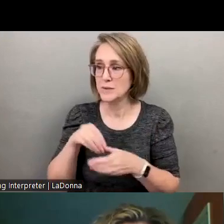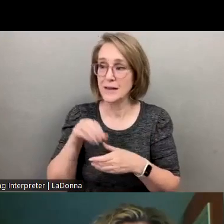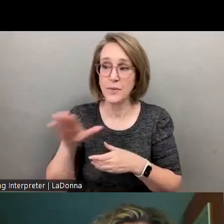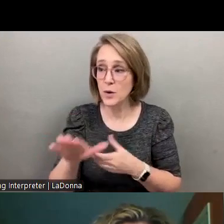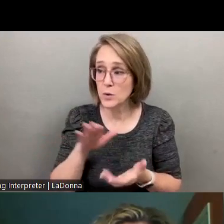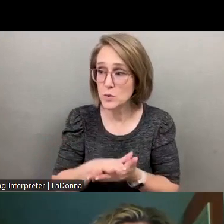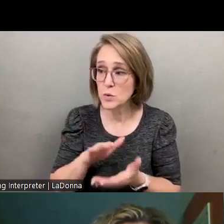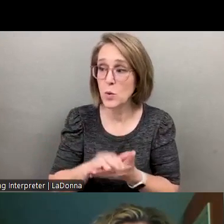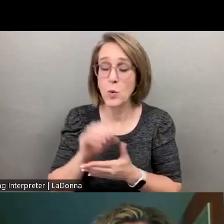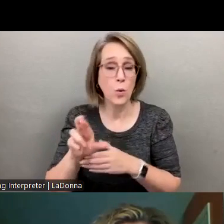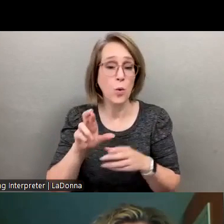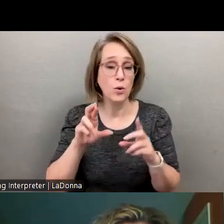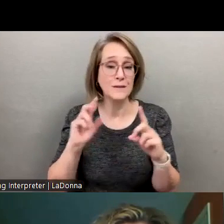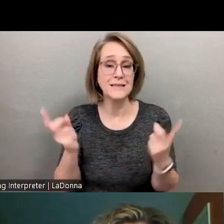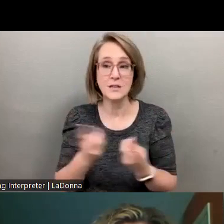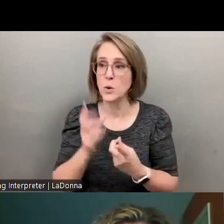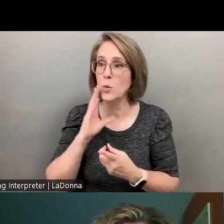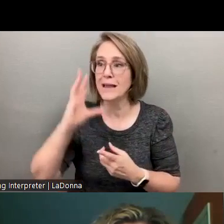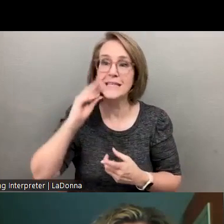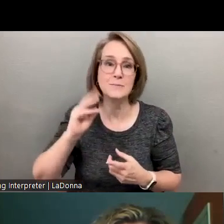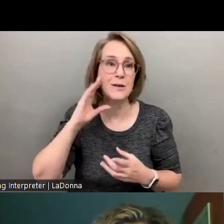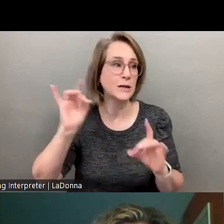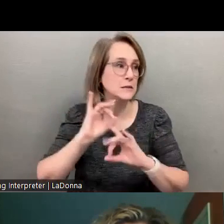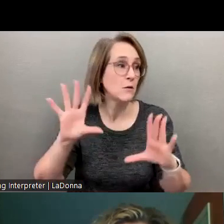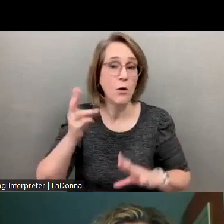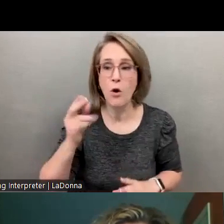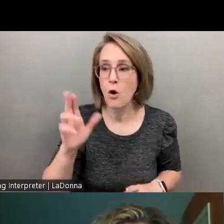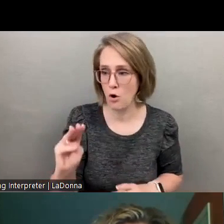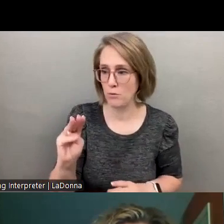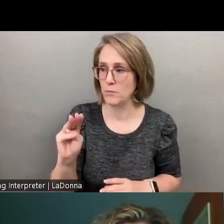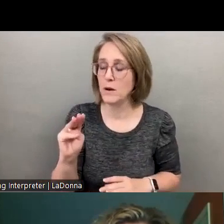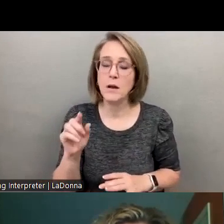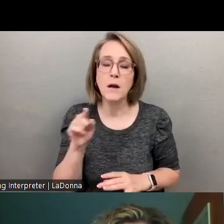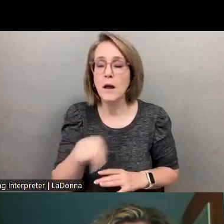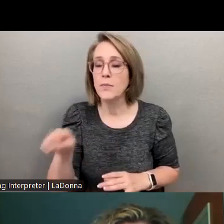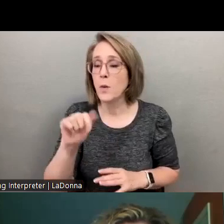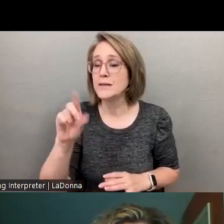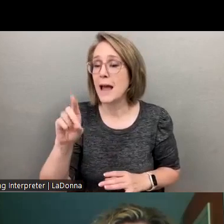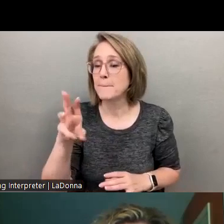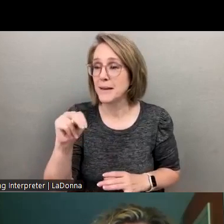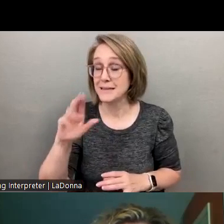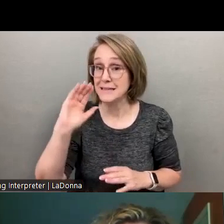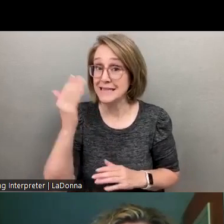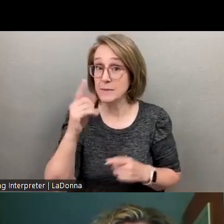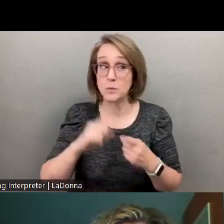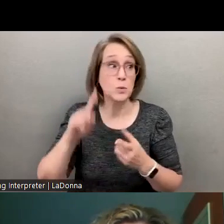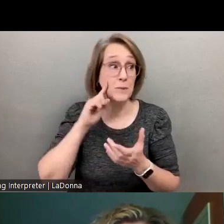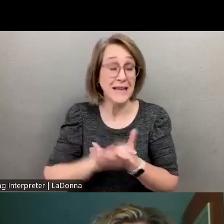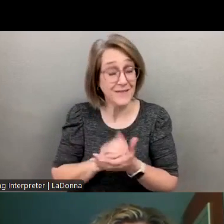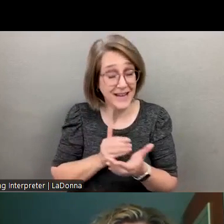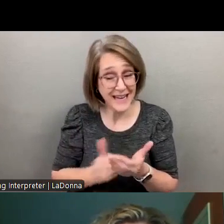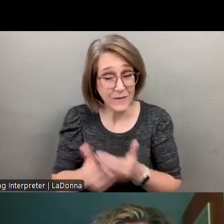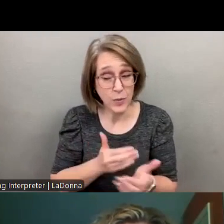district experiences harm as a result of a mental health crisis. They seem to believe, despite the lack of any empirical evidence,